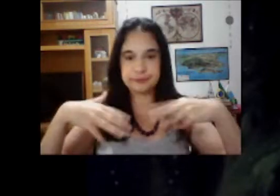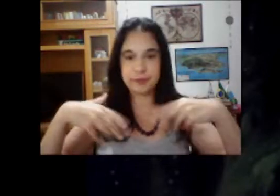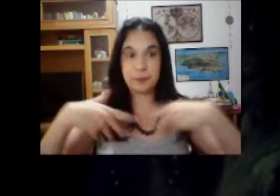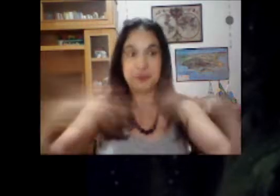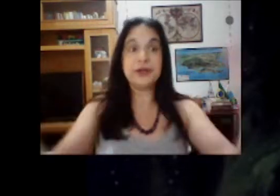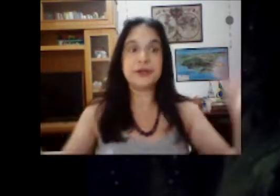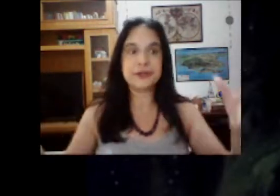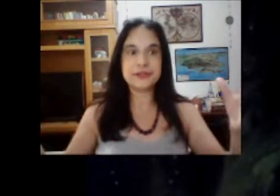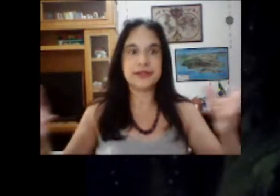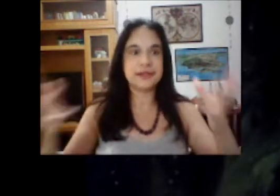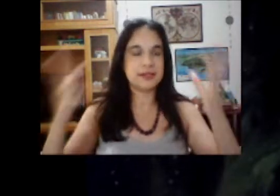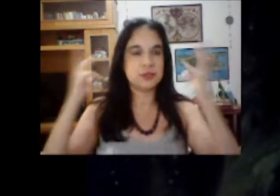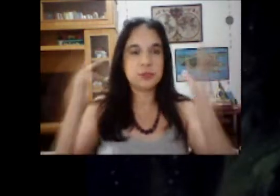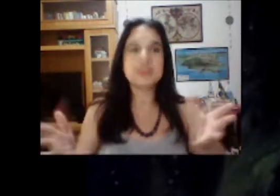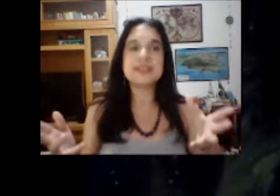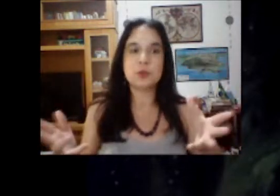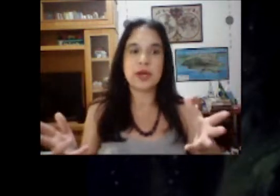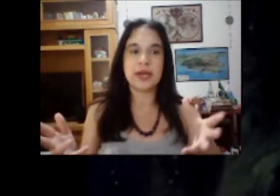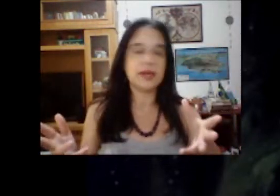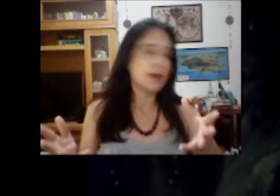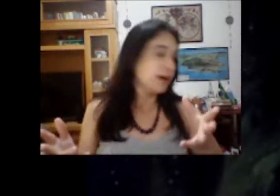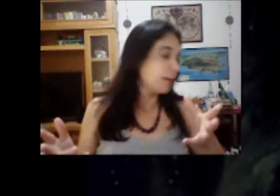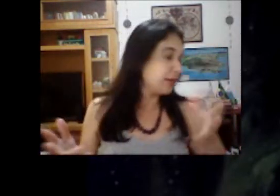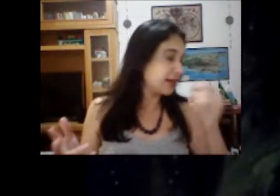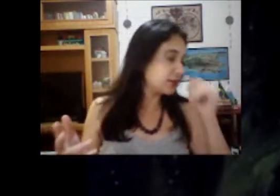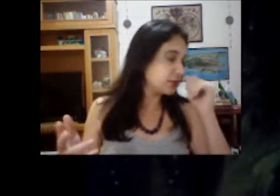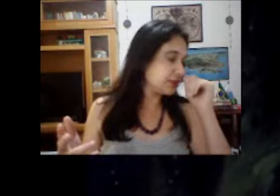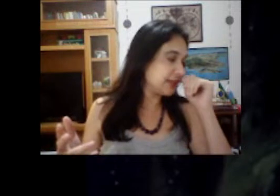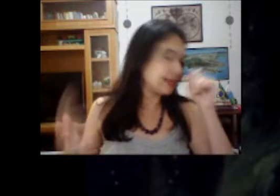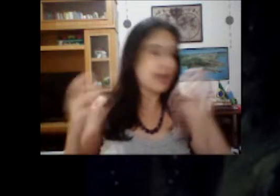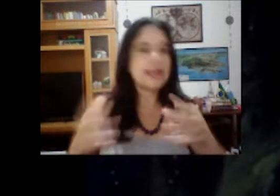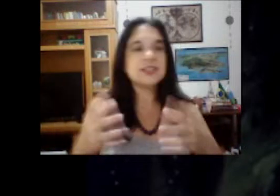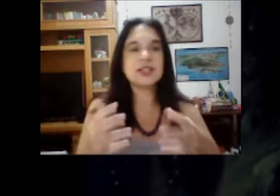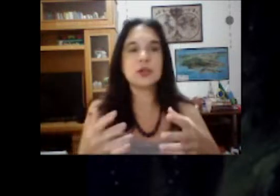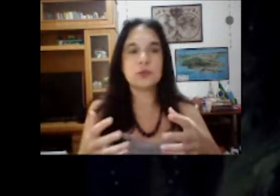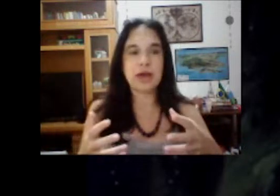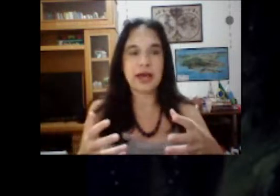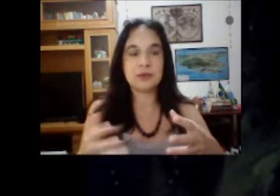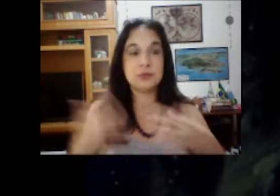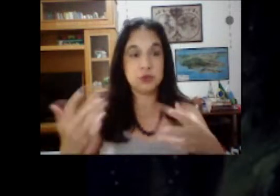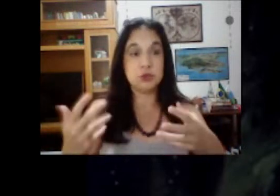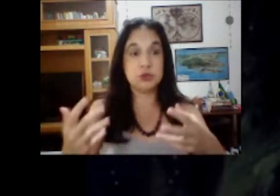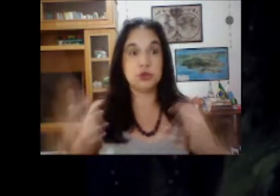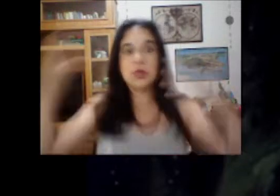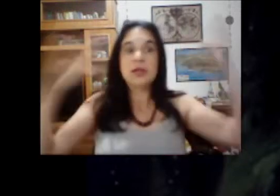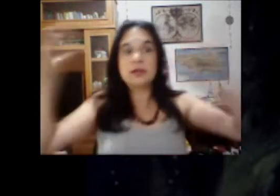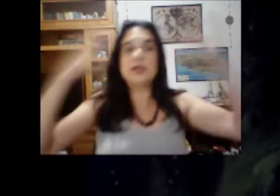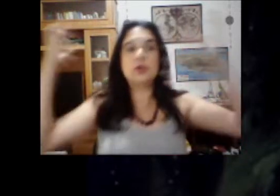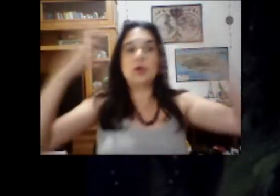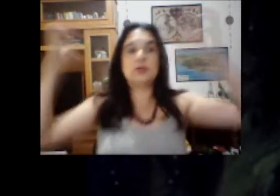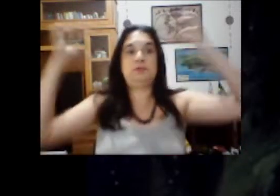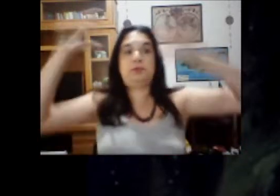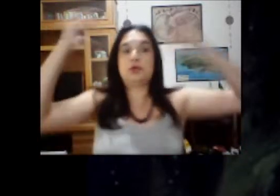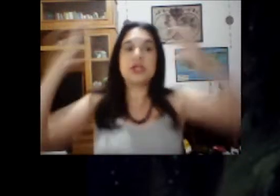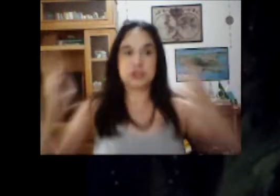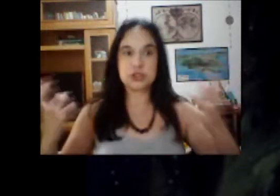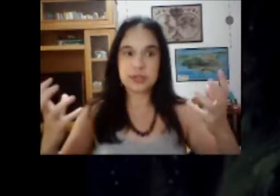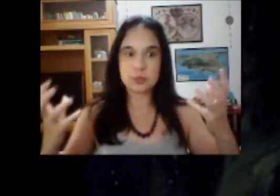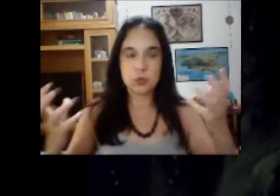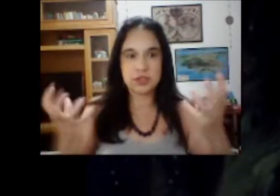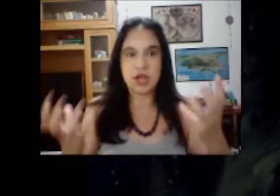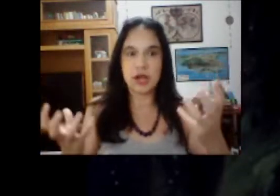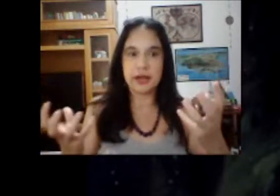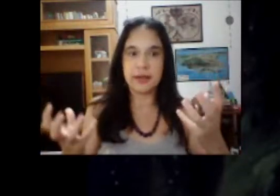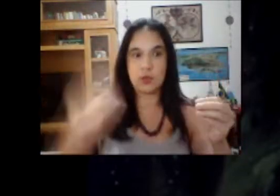it appeared in an explicit way because, you see, in 1805, due to the enormous pressure